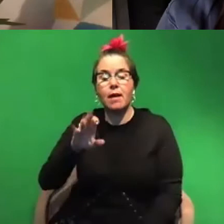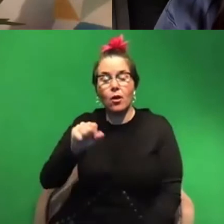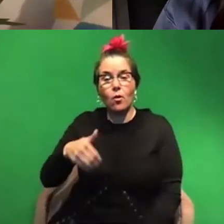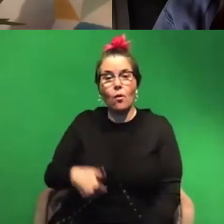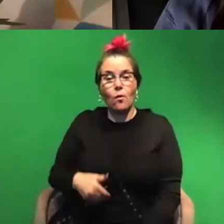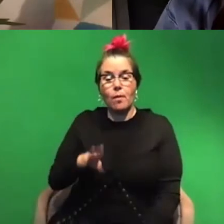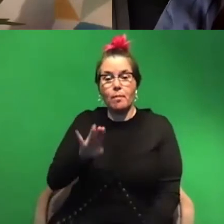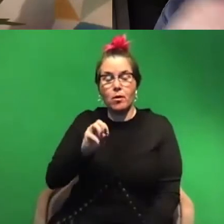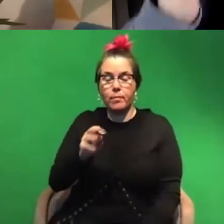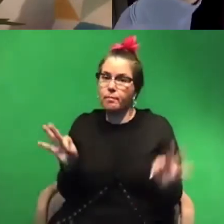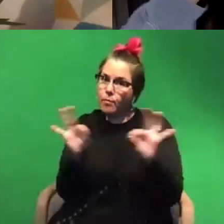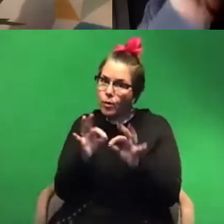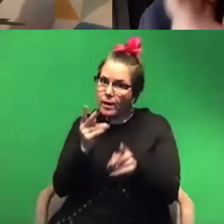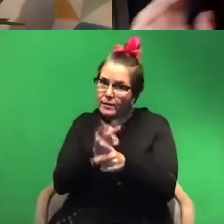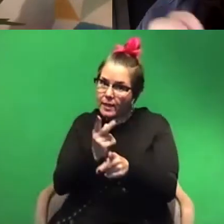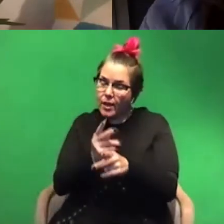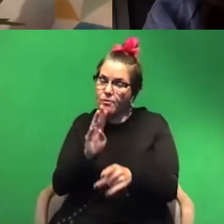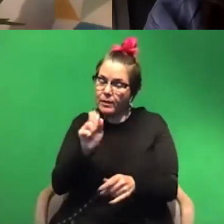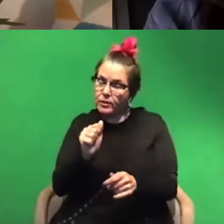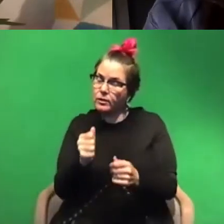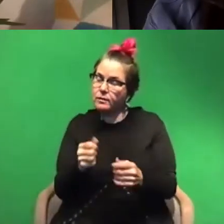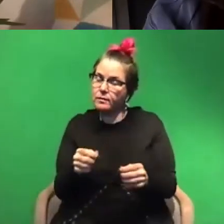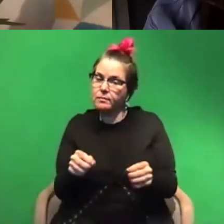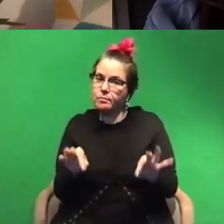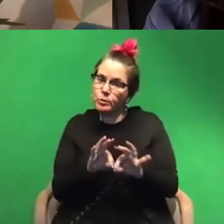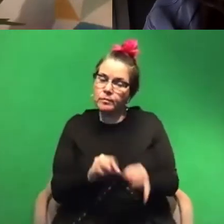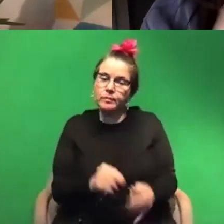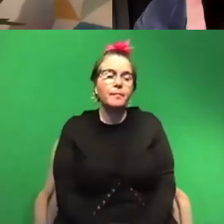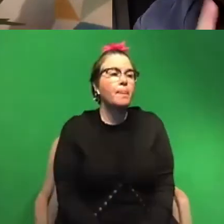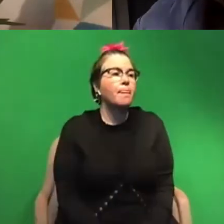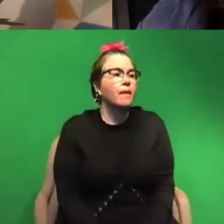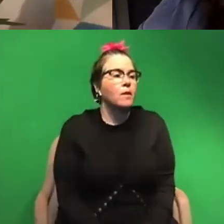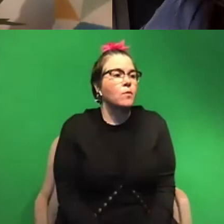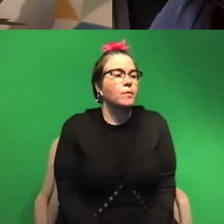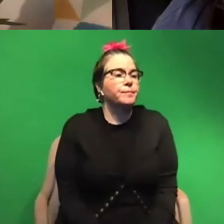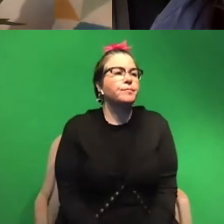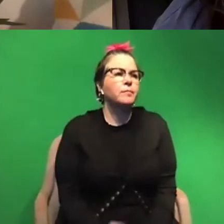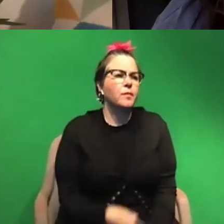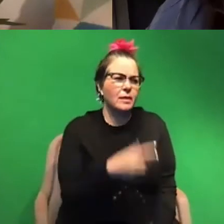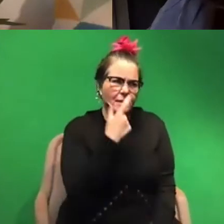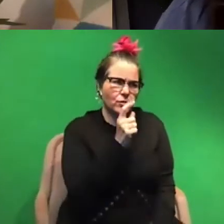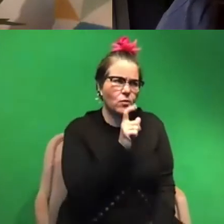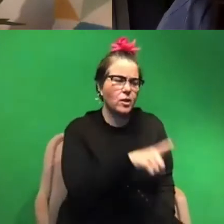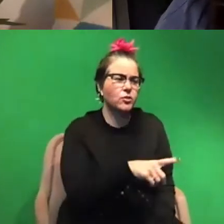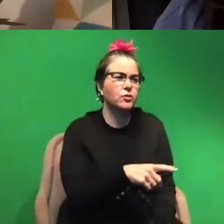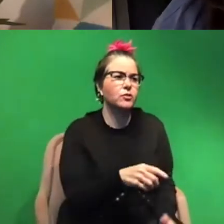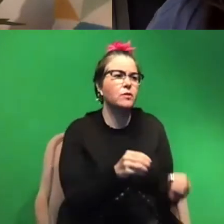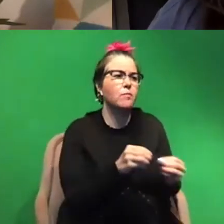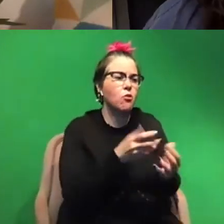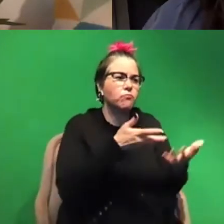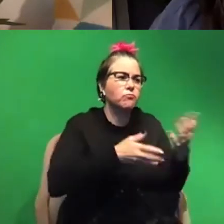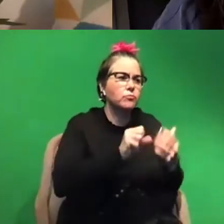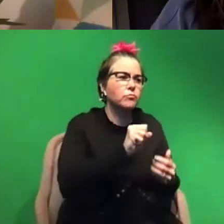your bacteria whenever you can. Okay, let's see. Oh, this is an interesting question, kind of more of a sociological question. As